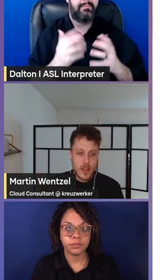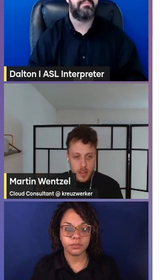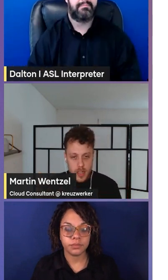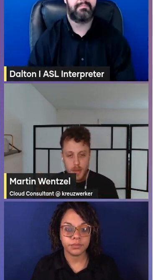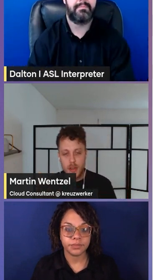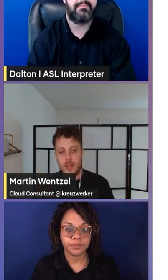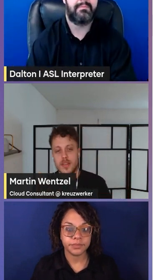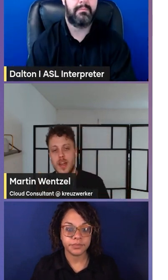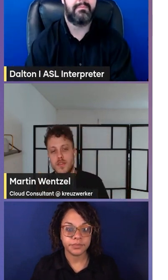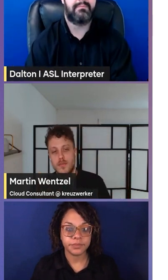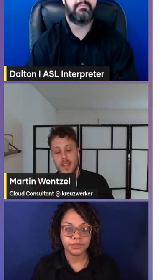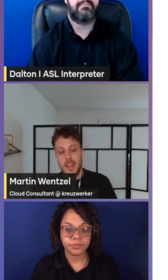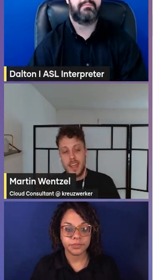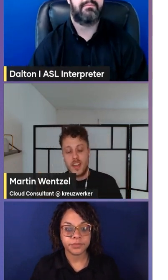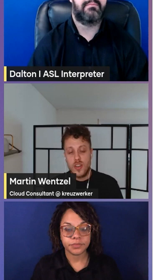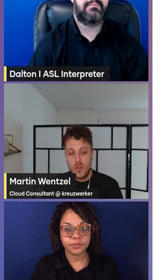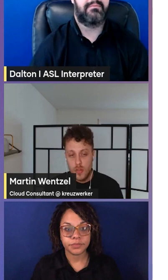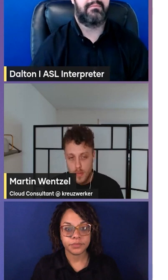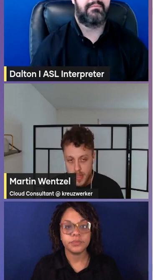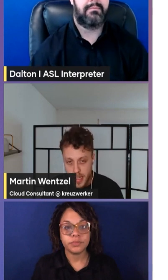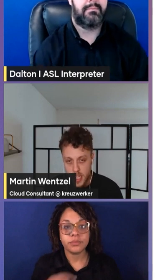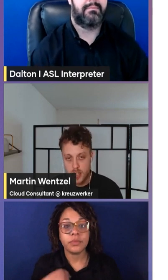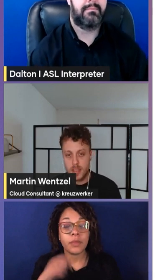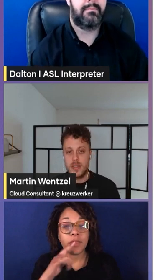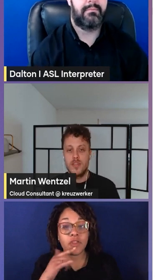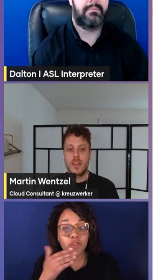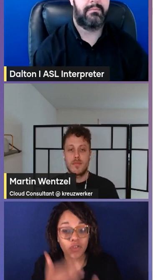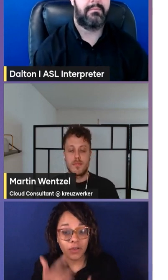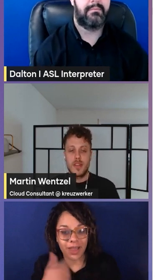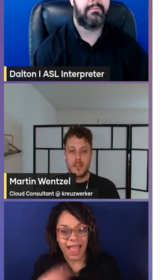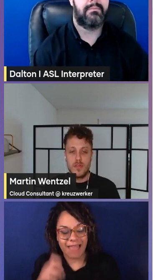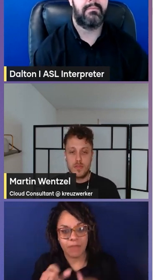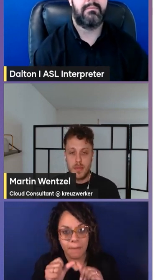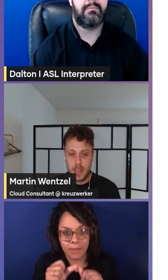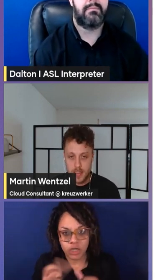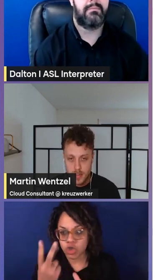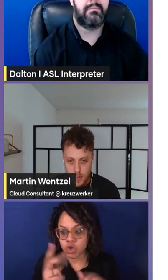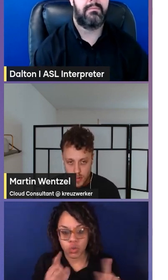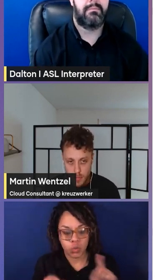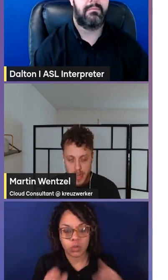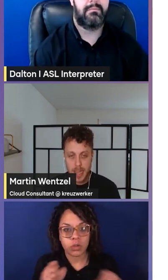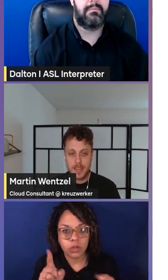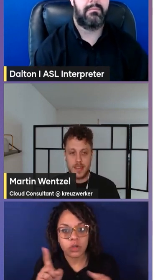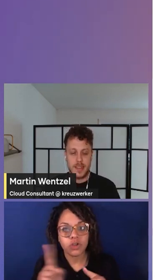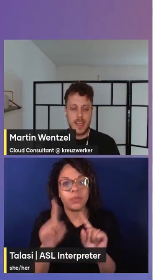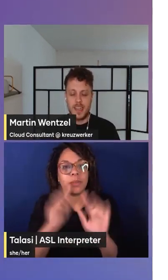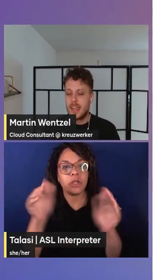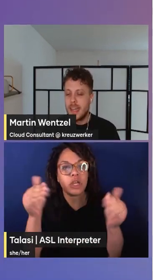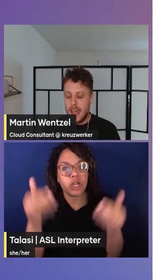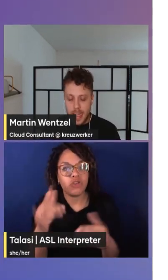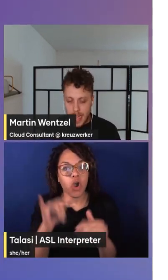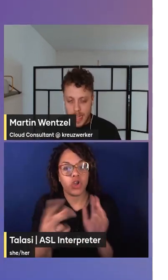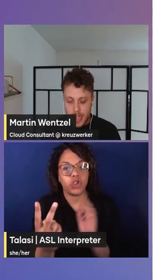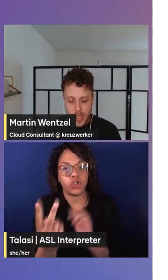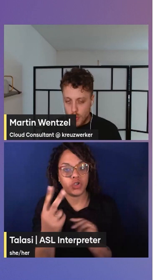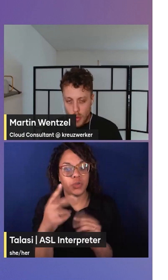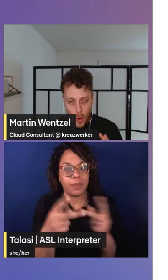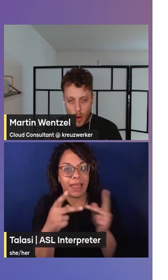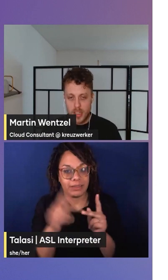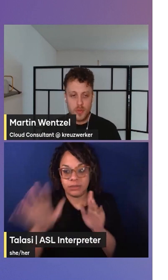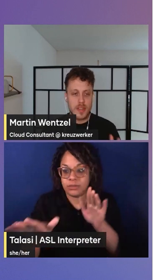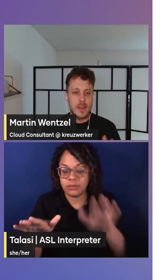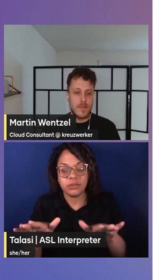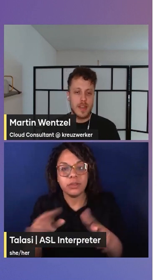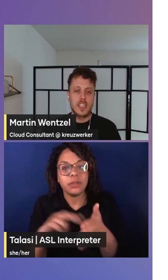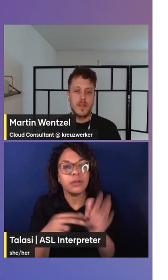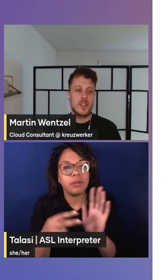not that good because you have to maintain two implementations. You can introduce bugs on two places, and you